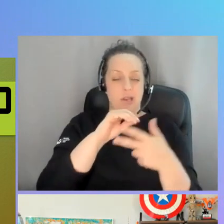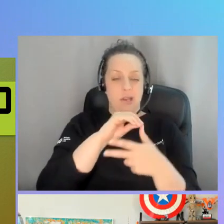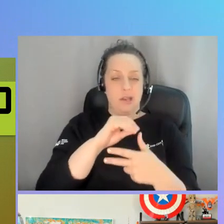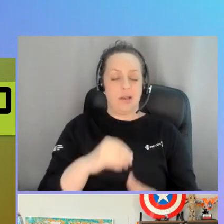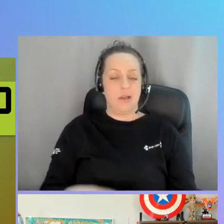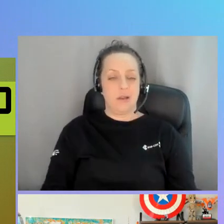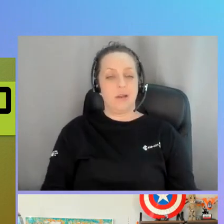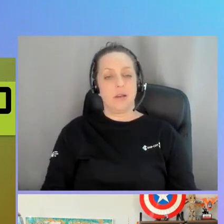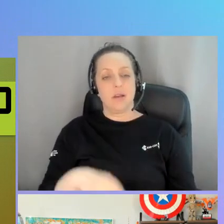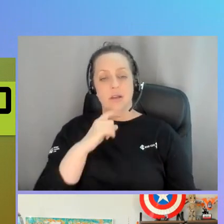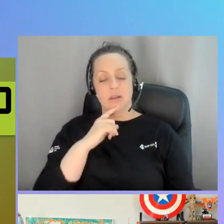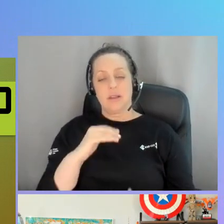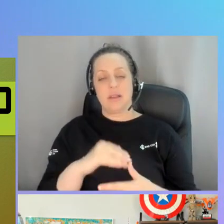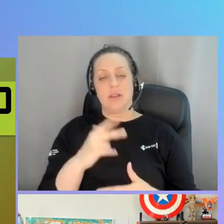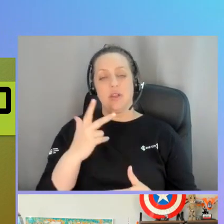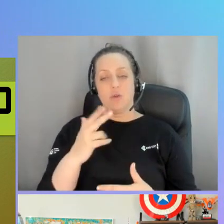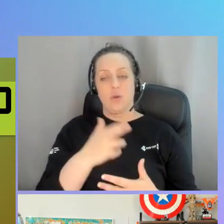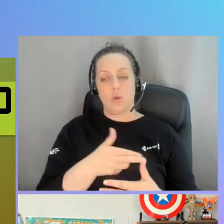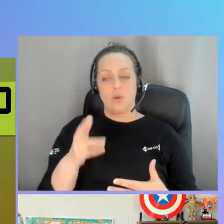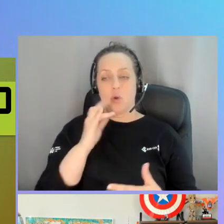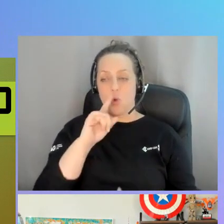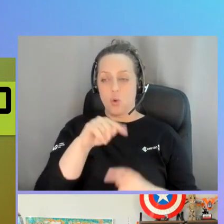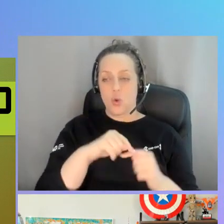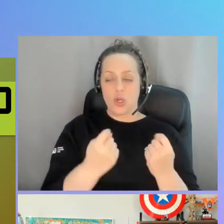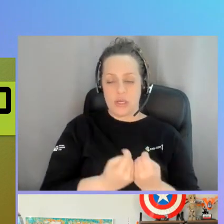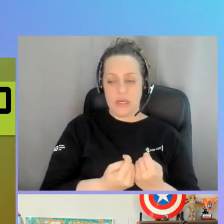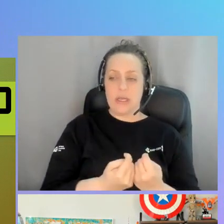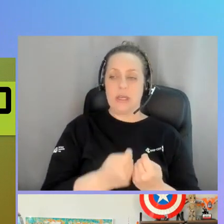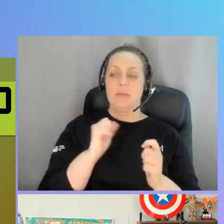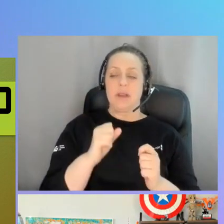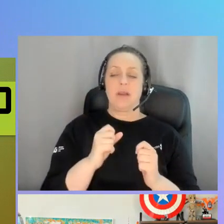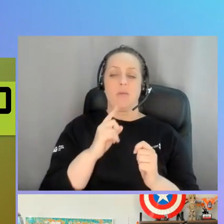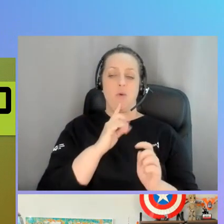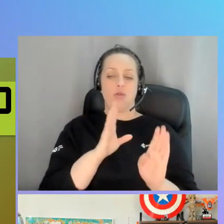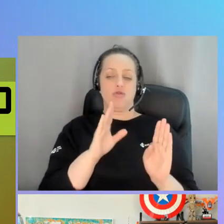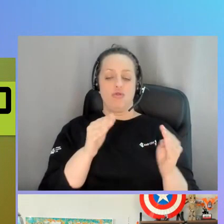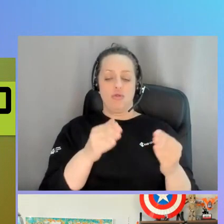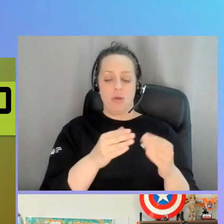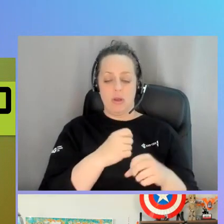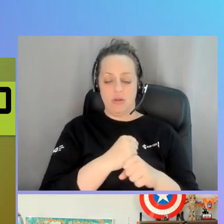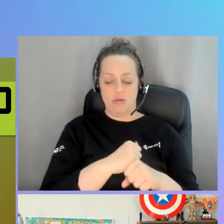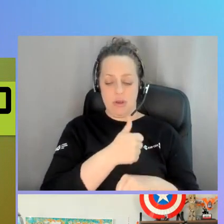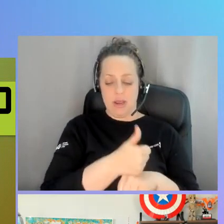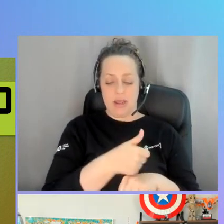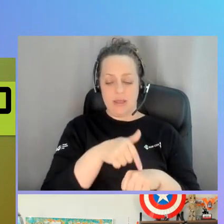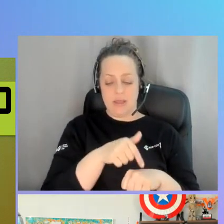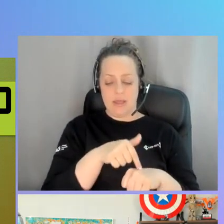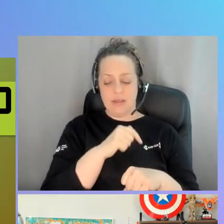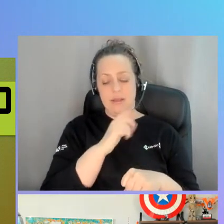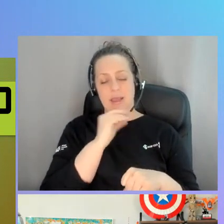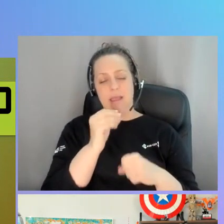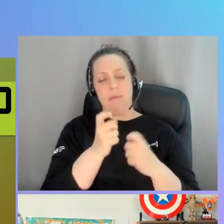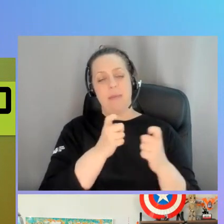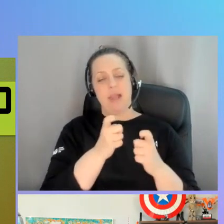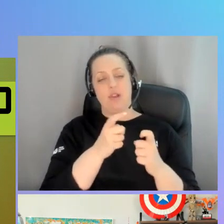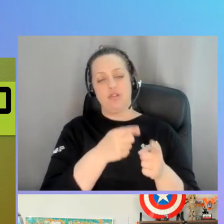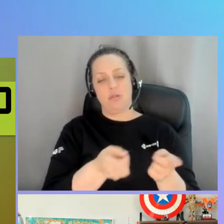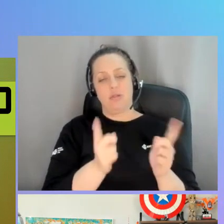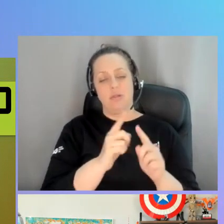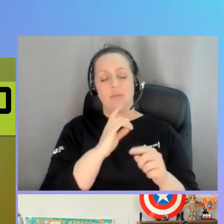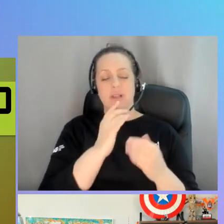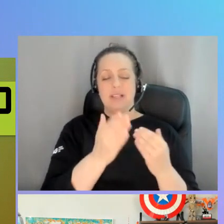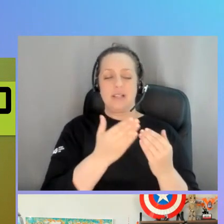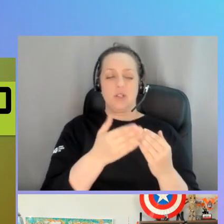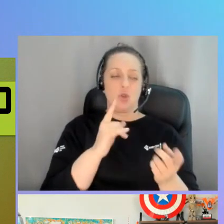a lot of times these tier 3 resources, you or your team can more directly create these and manage these, right? And so they become much